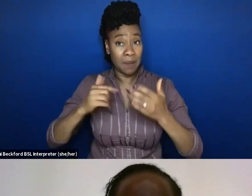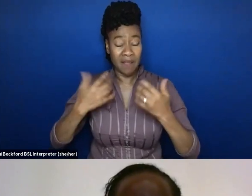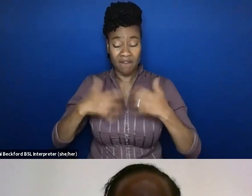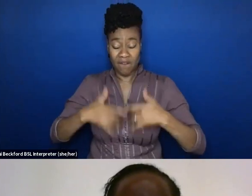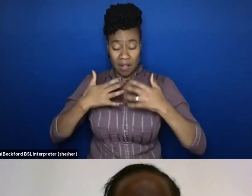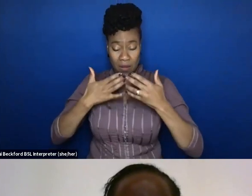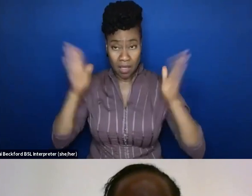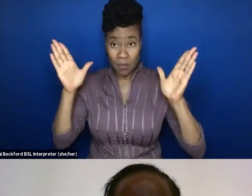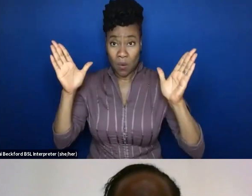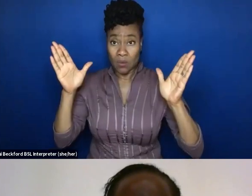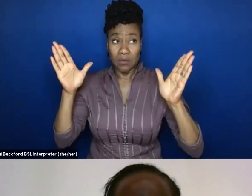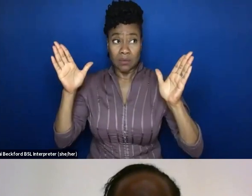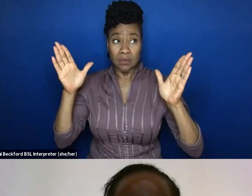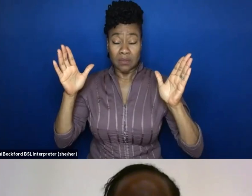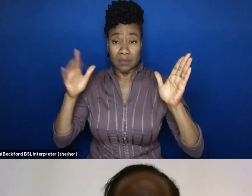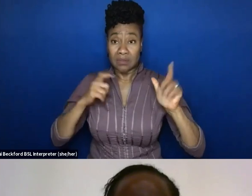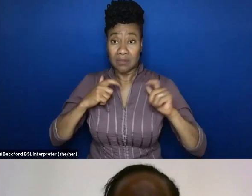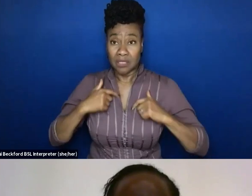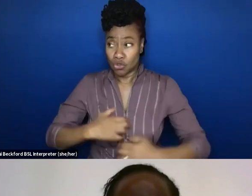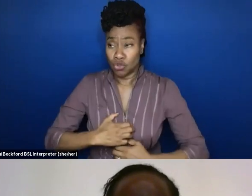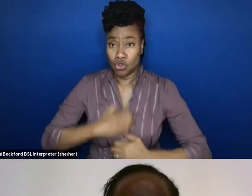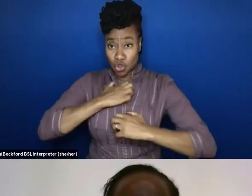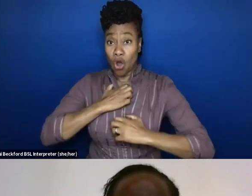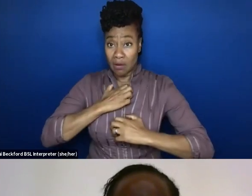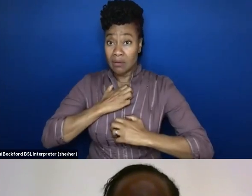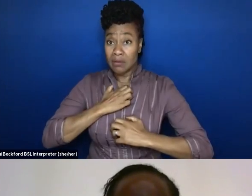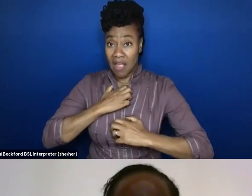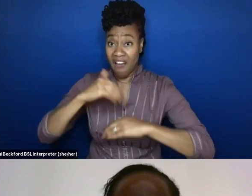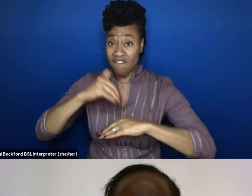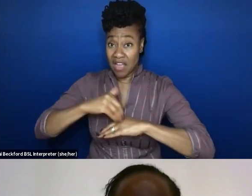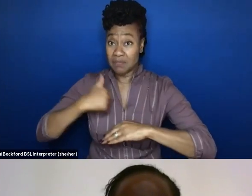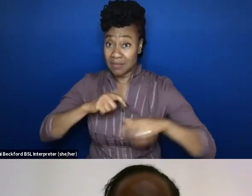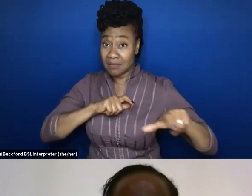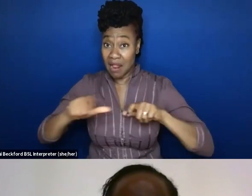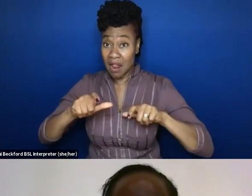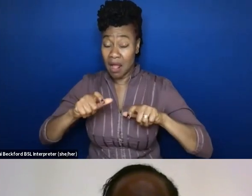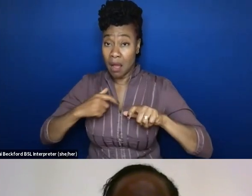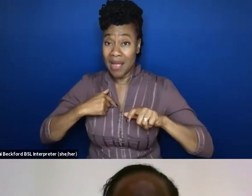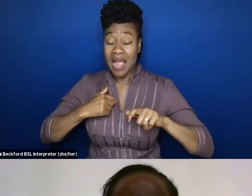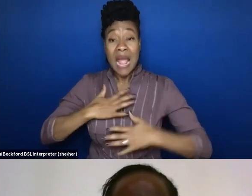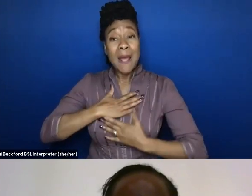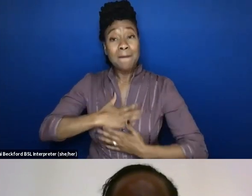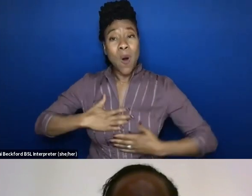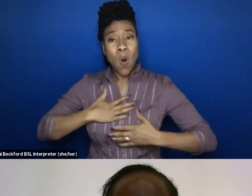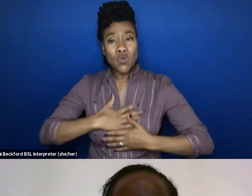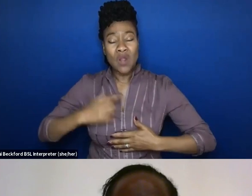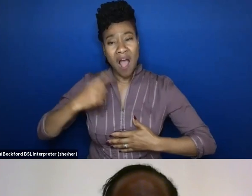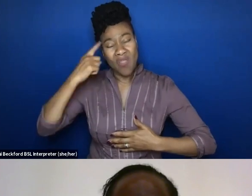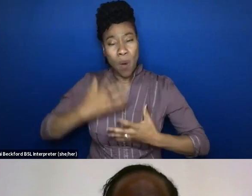really sort of shock me and produce emotions that I felt were sort of long